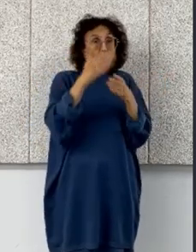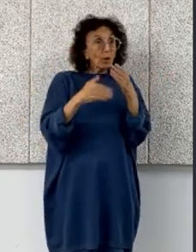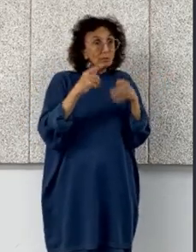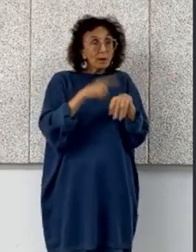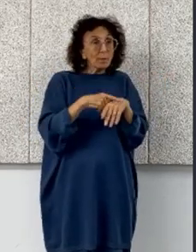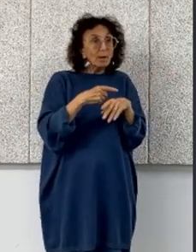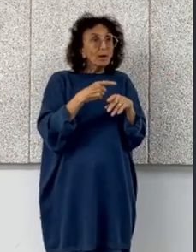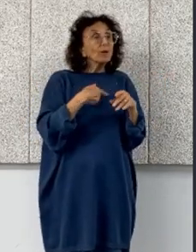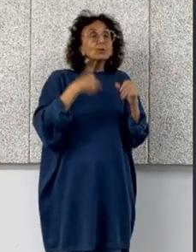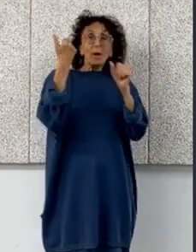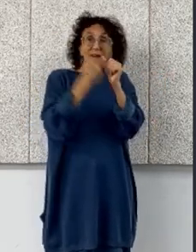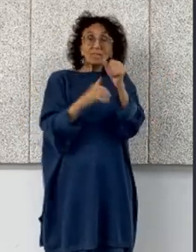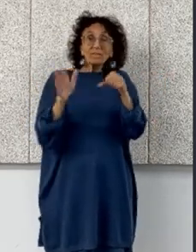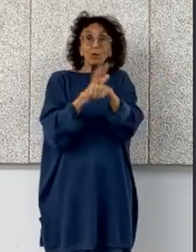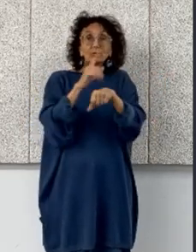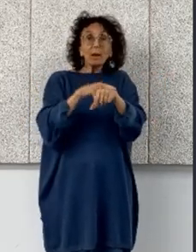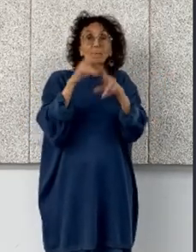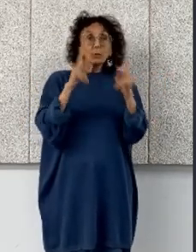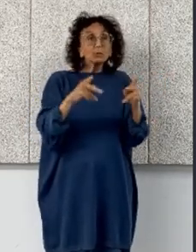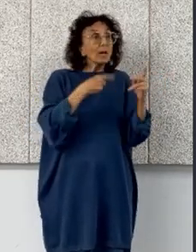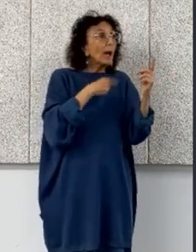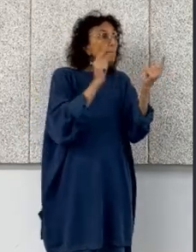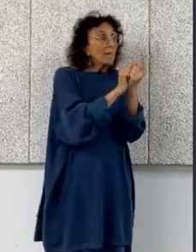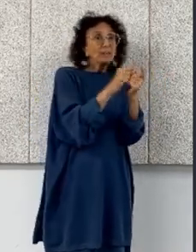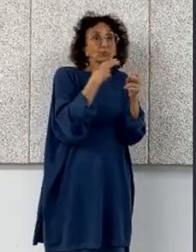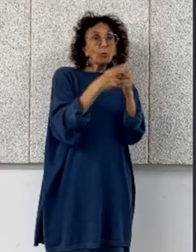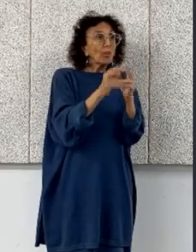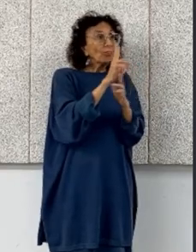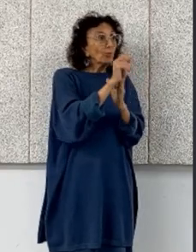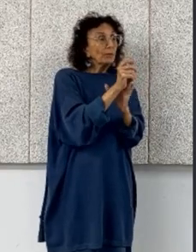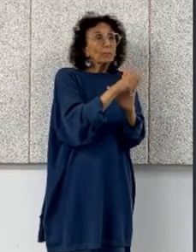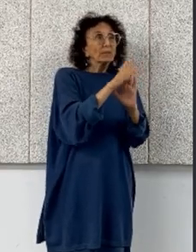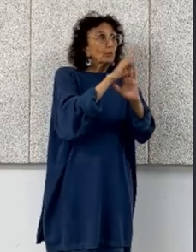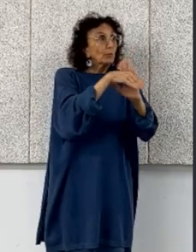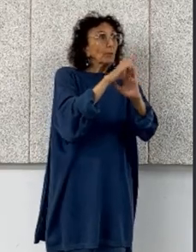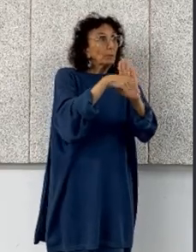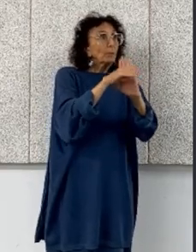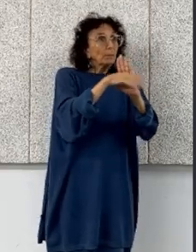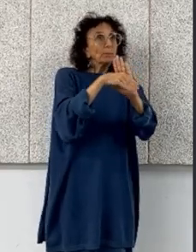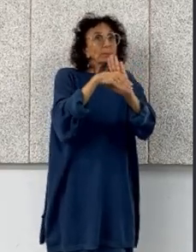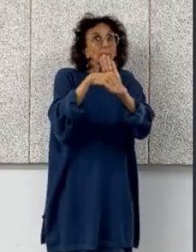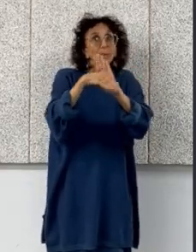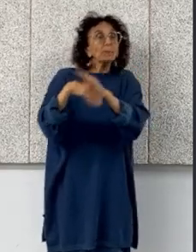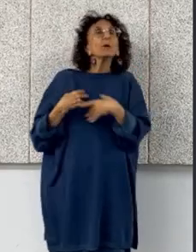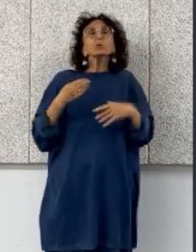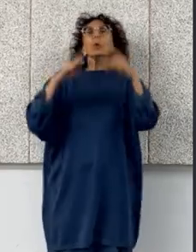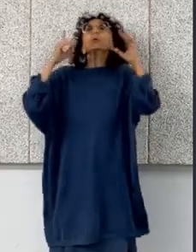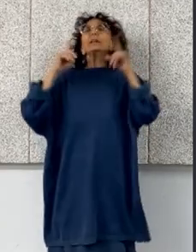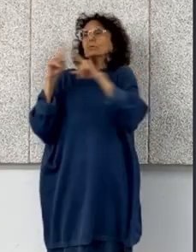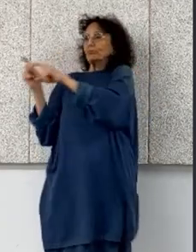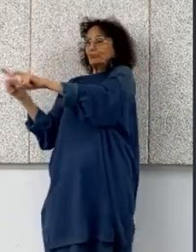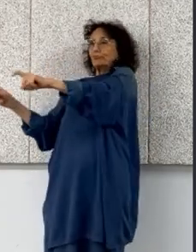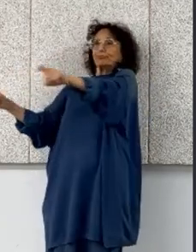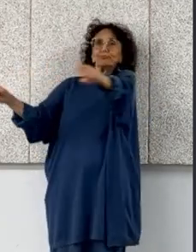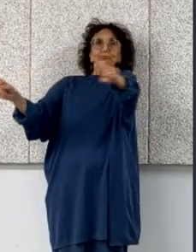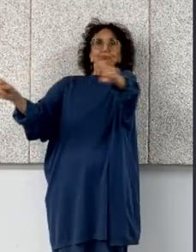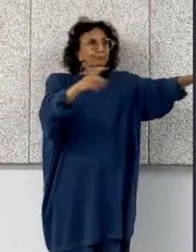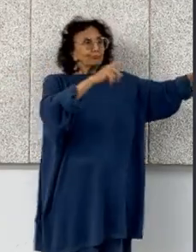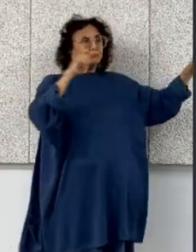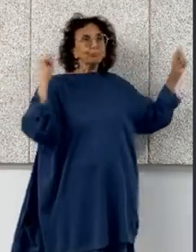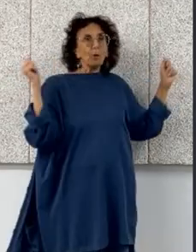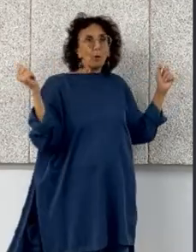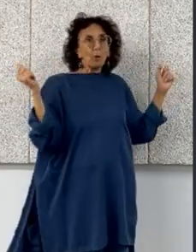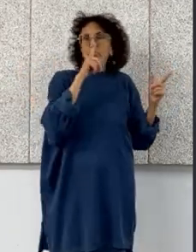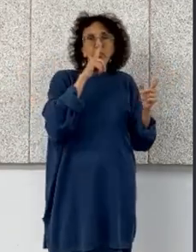with every full-time member, but you know, it was half an hour, you know, whatever. And so we did this survey, and it was great. We